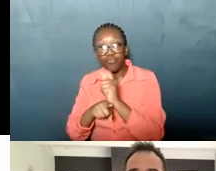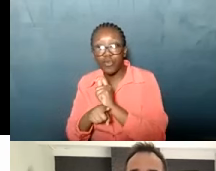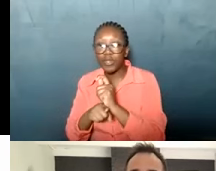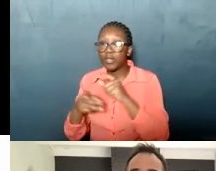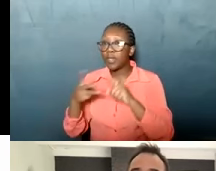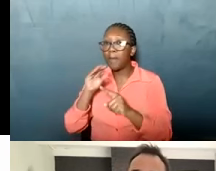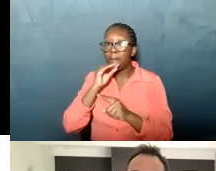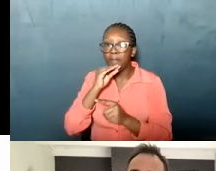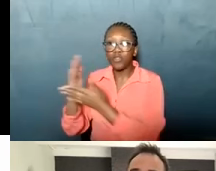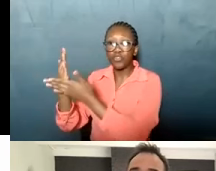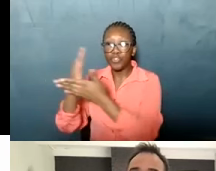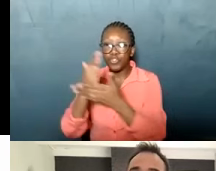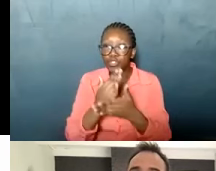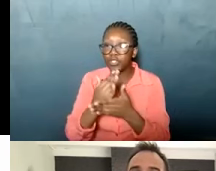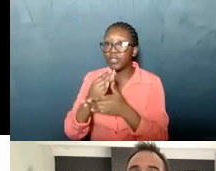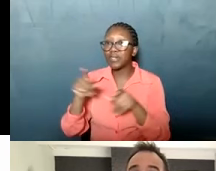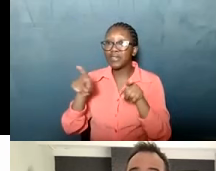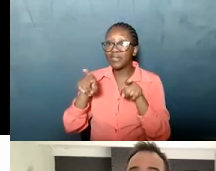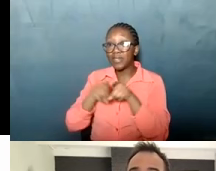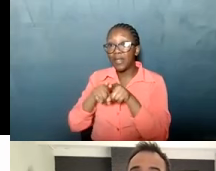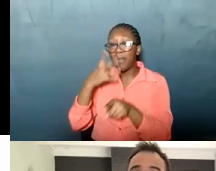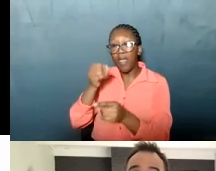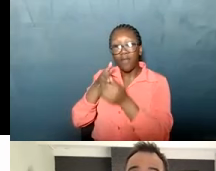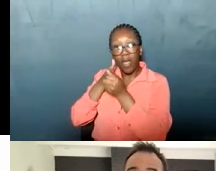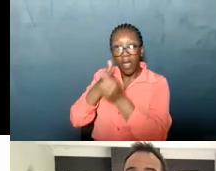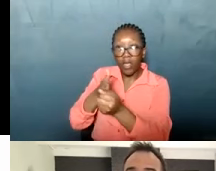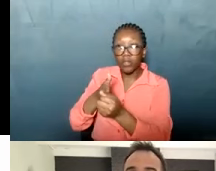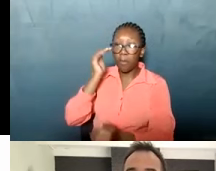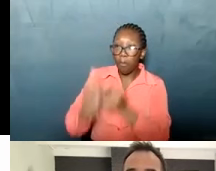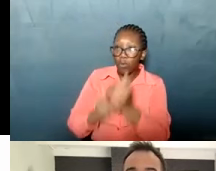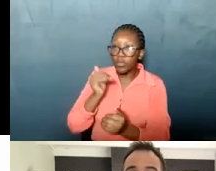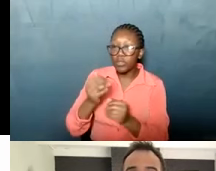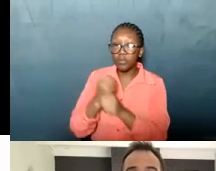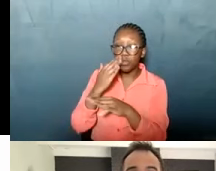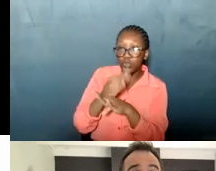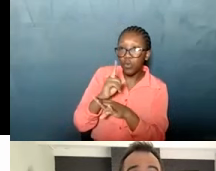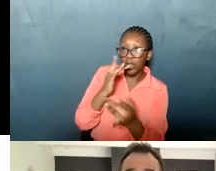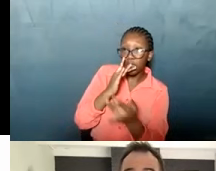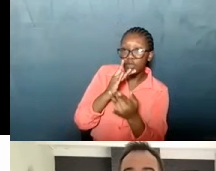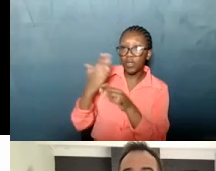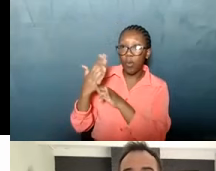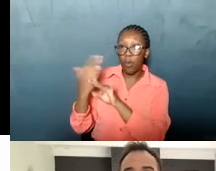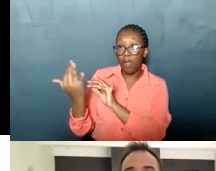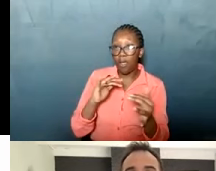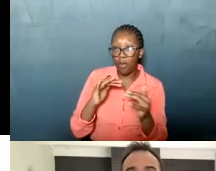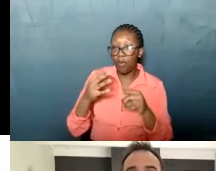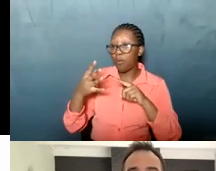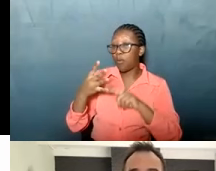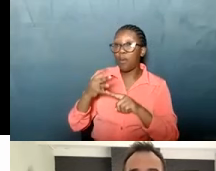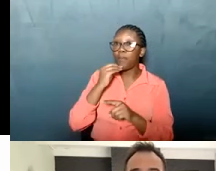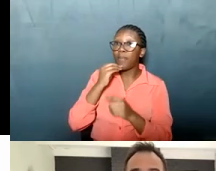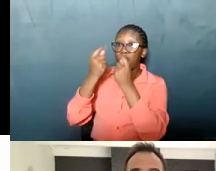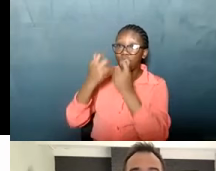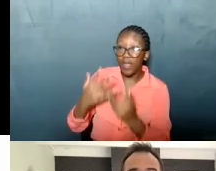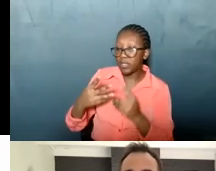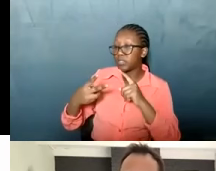sharing, standardized guidance and practices for procuring health technologies, ensuring financial and social